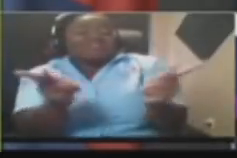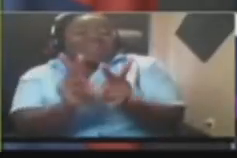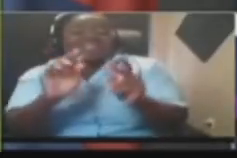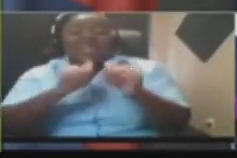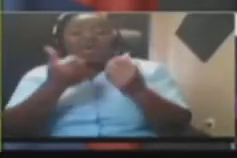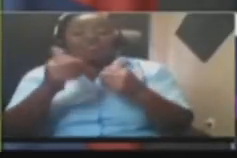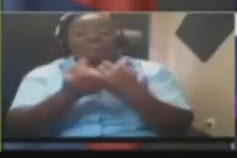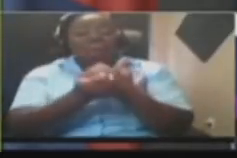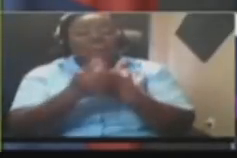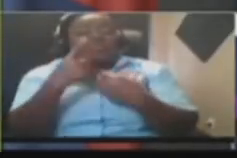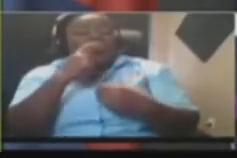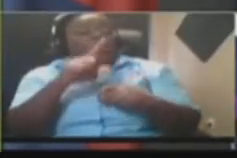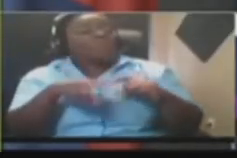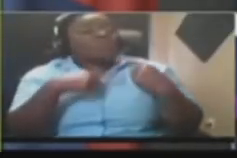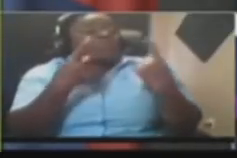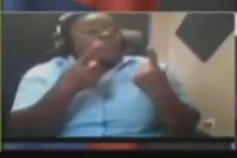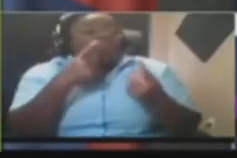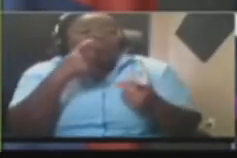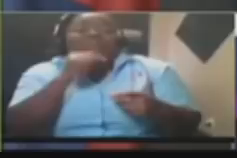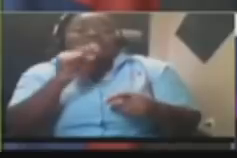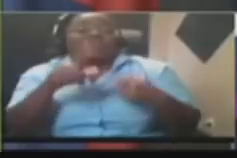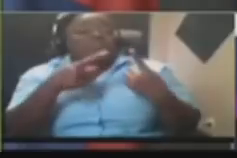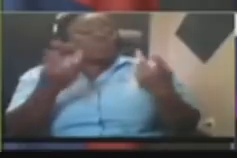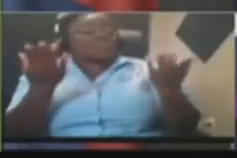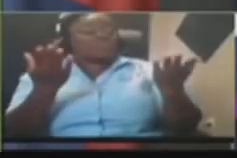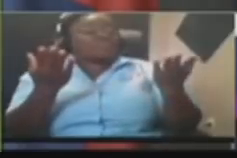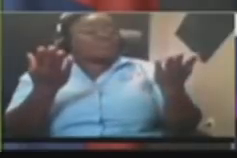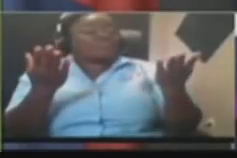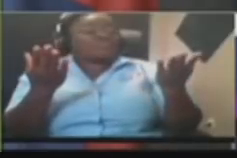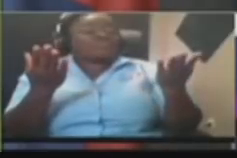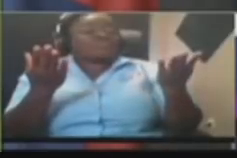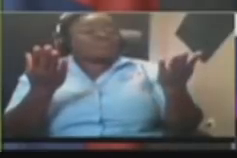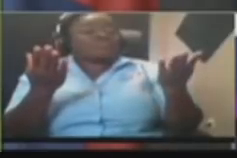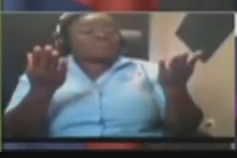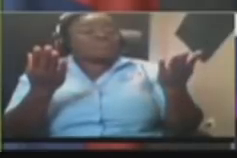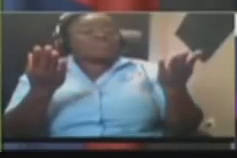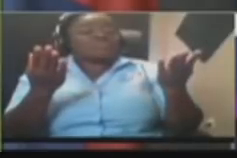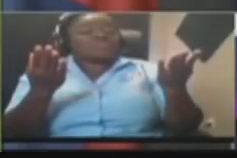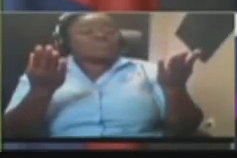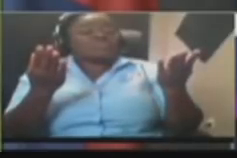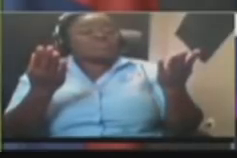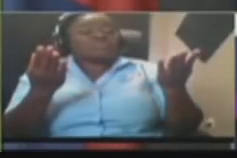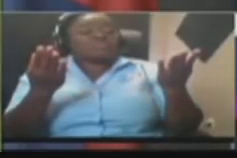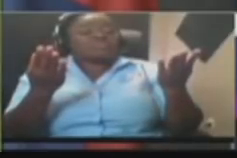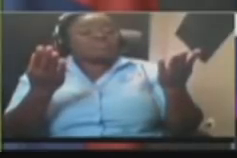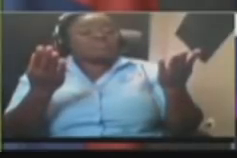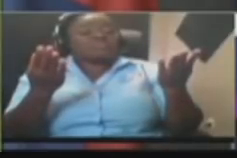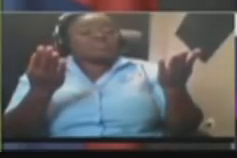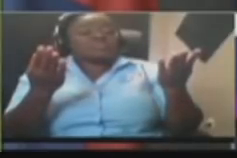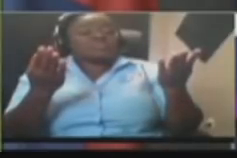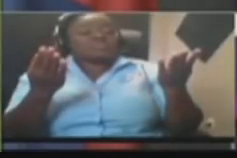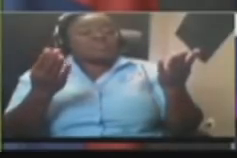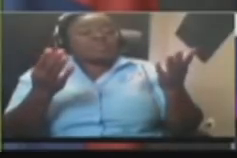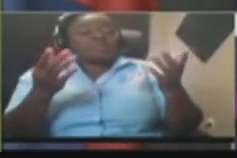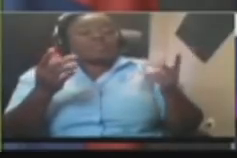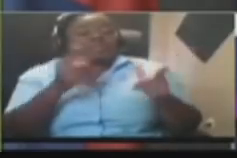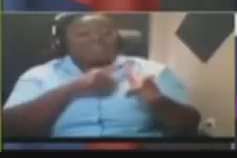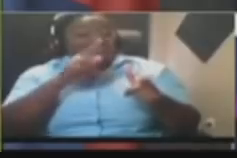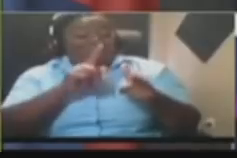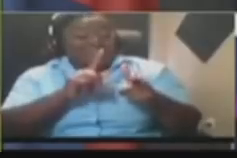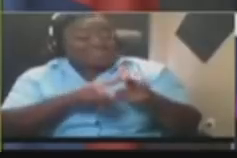safety, and whether in fact we are going to be using